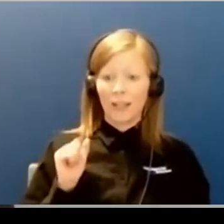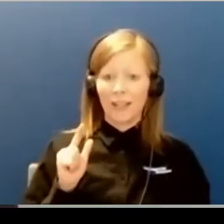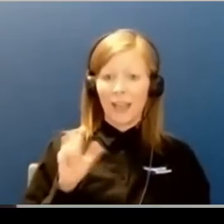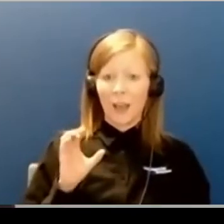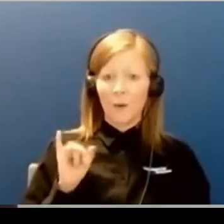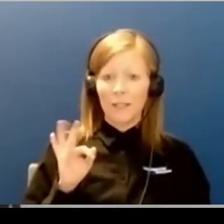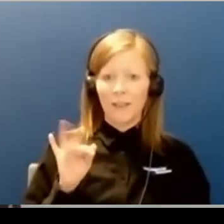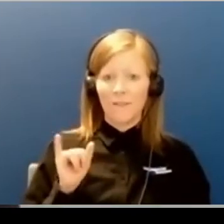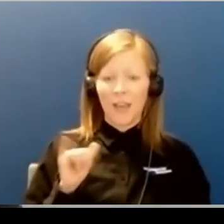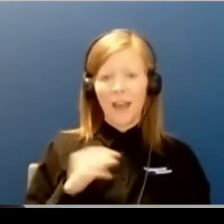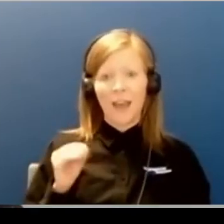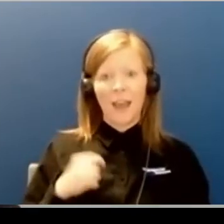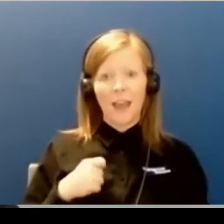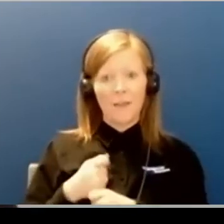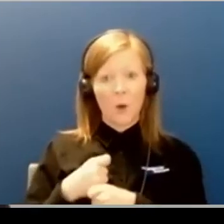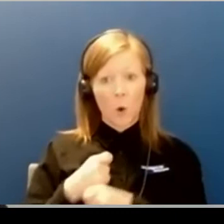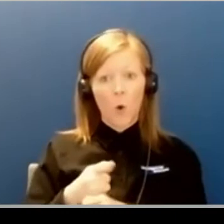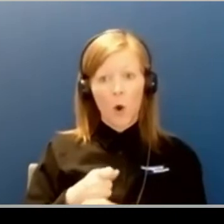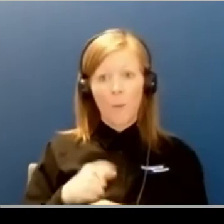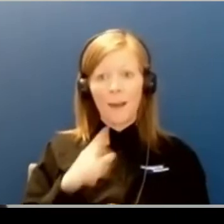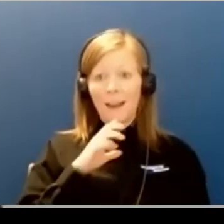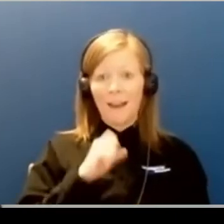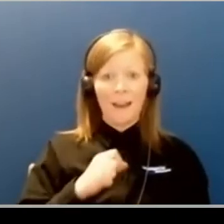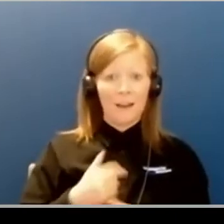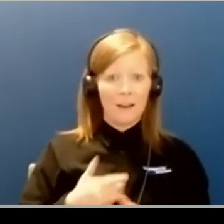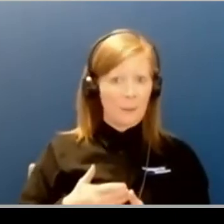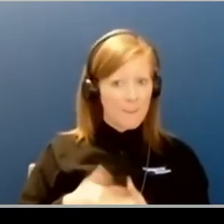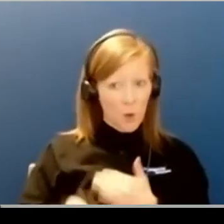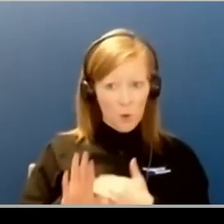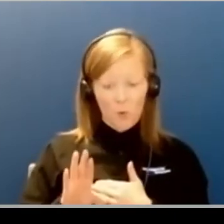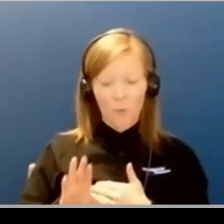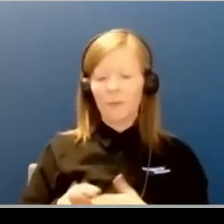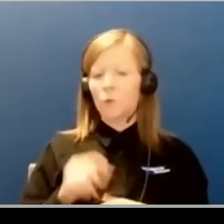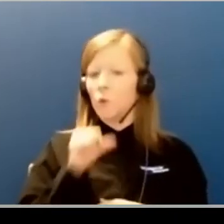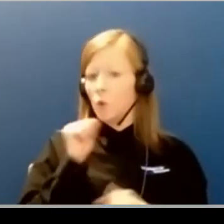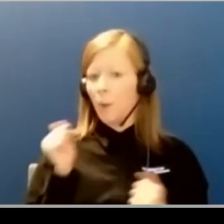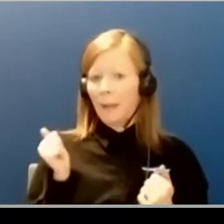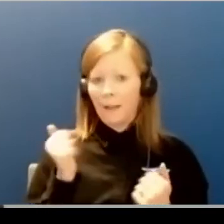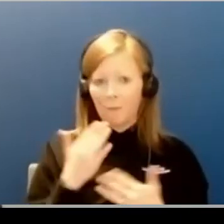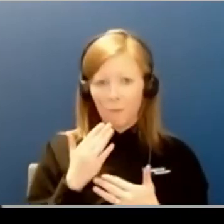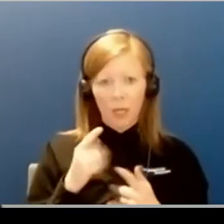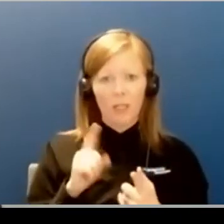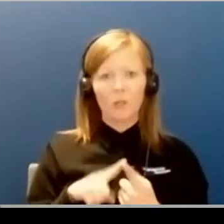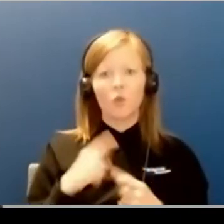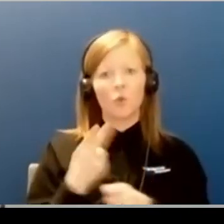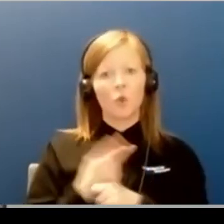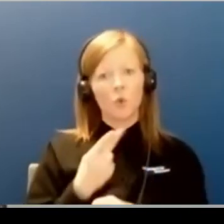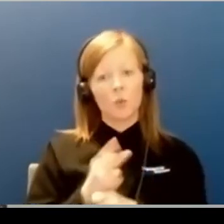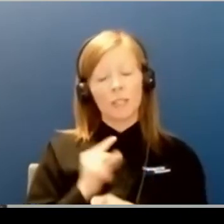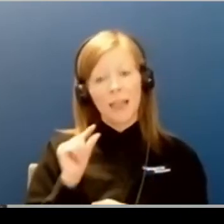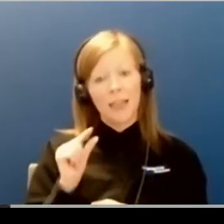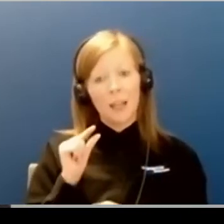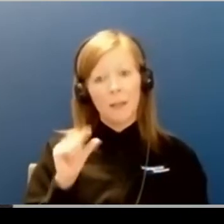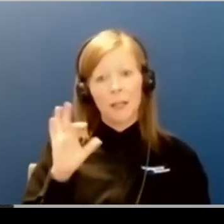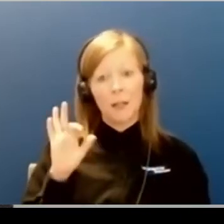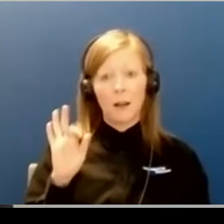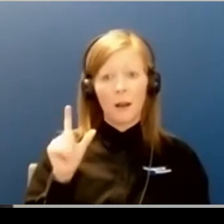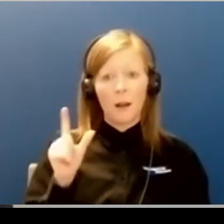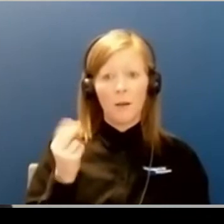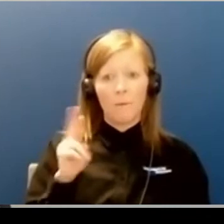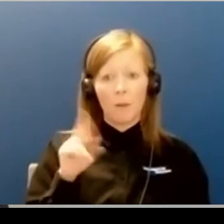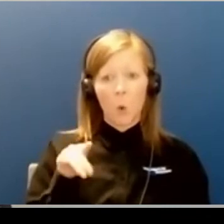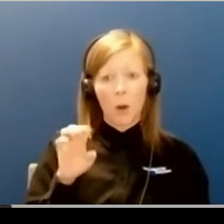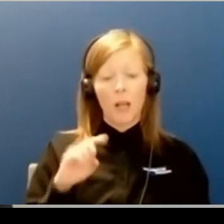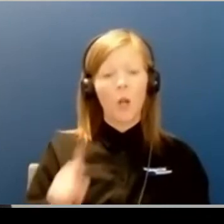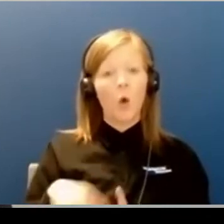birth. So don't be afraid to use a little bit of fluoride when brushing